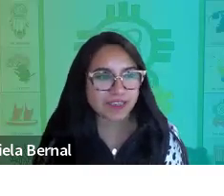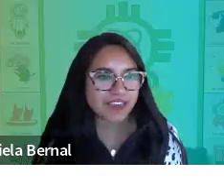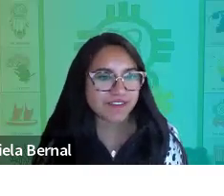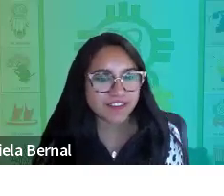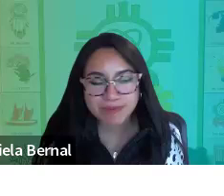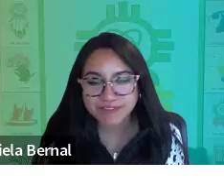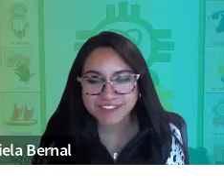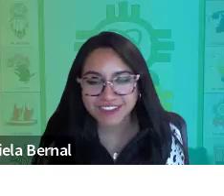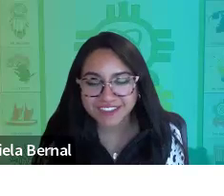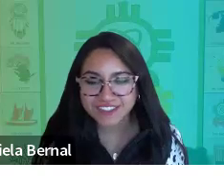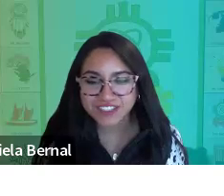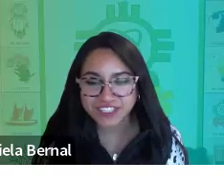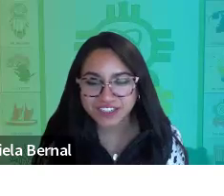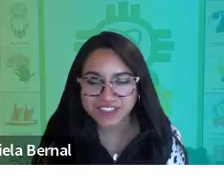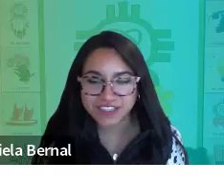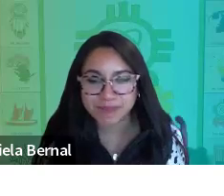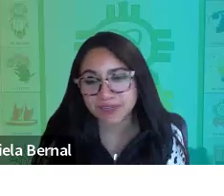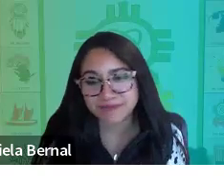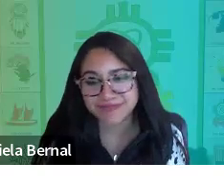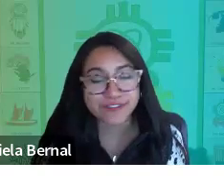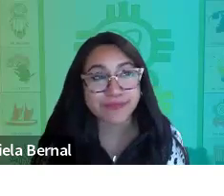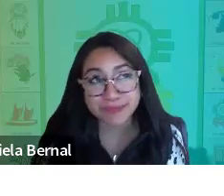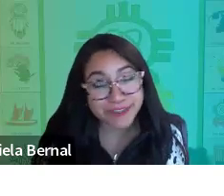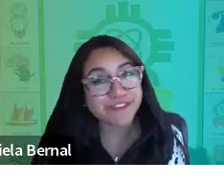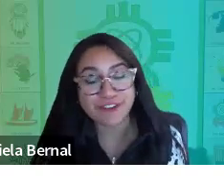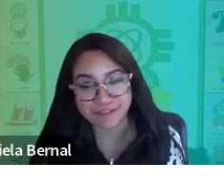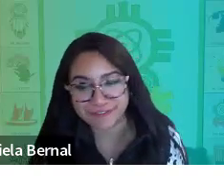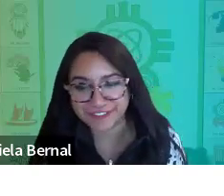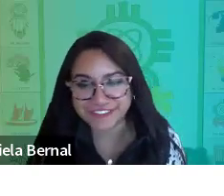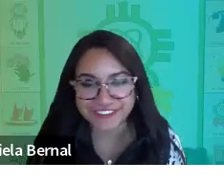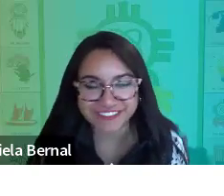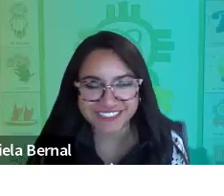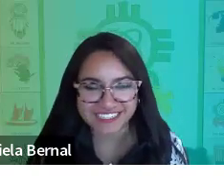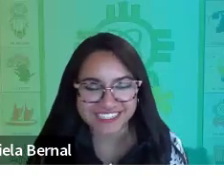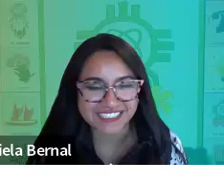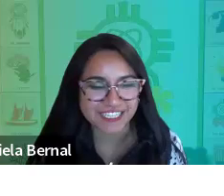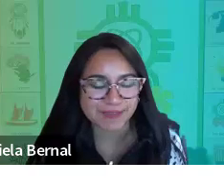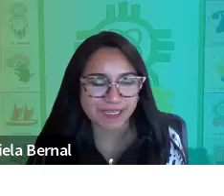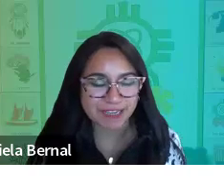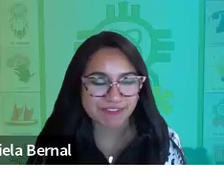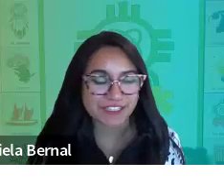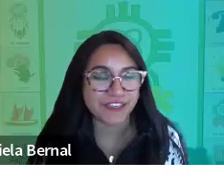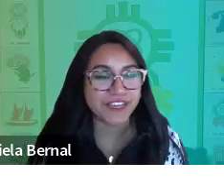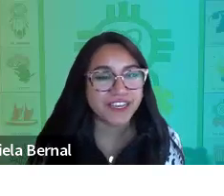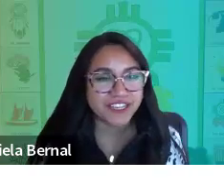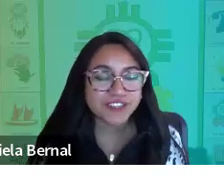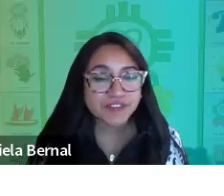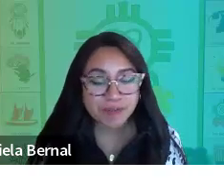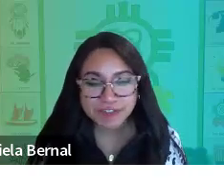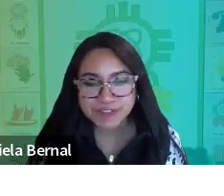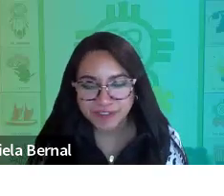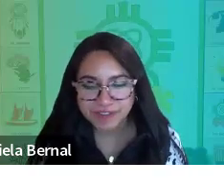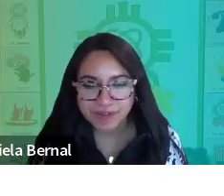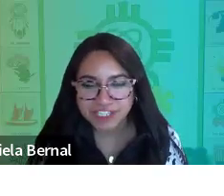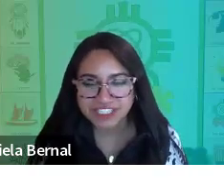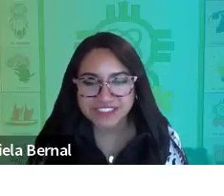So I have a couple of slides to share, just give a brief overview of what SACNAS does, but I am really looking